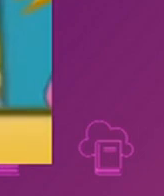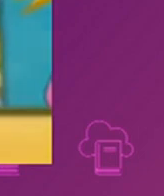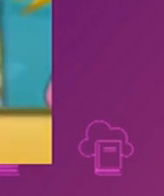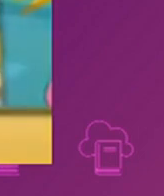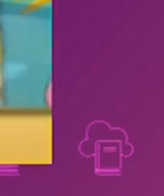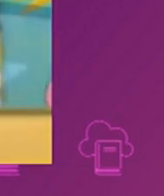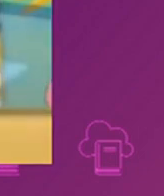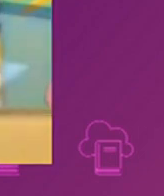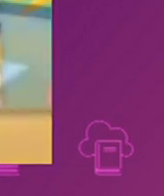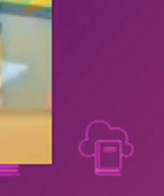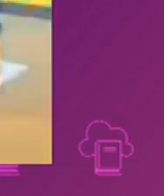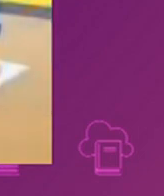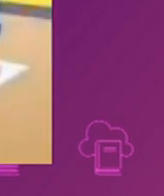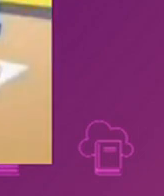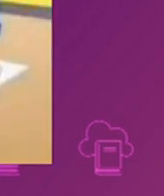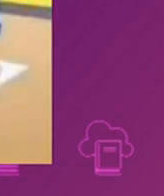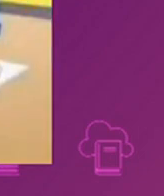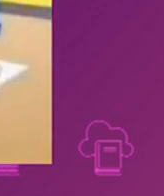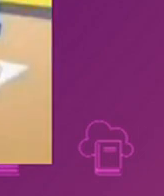cleaning.